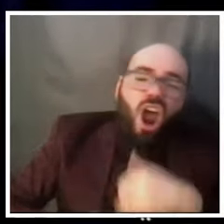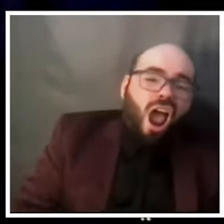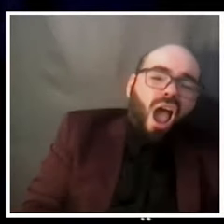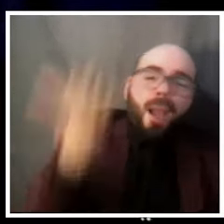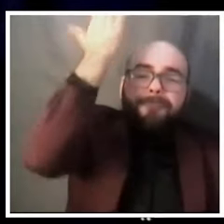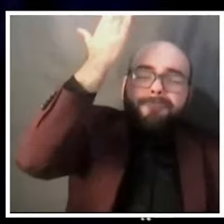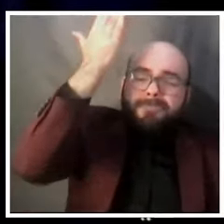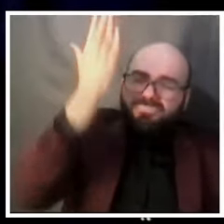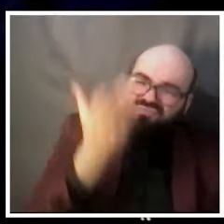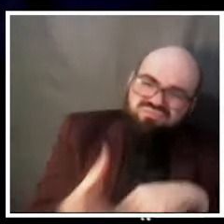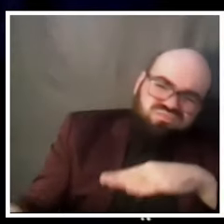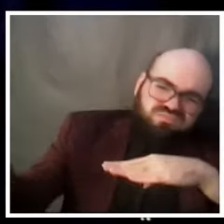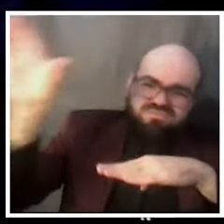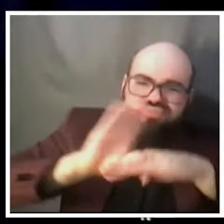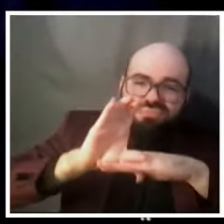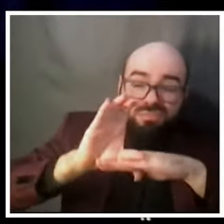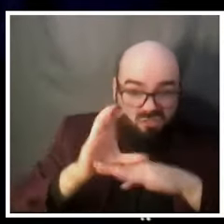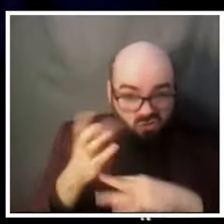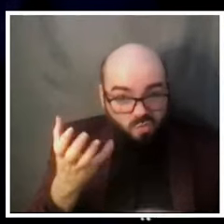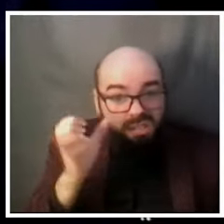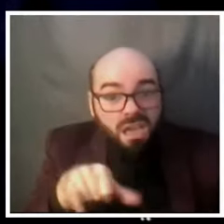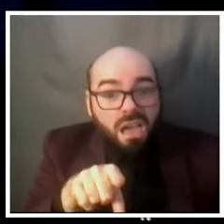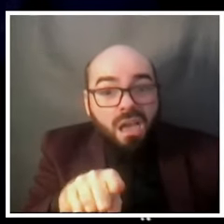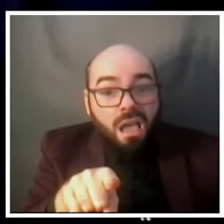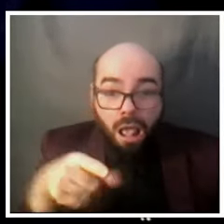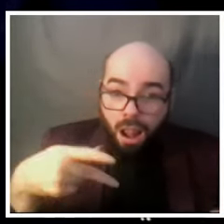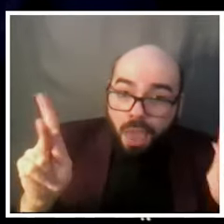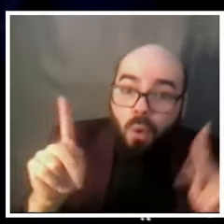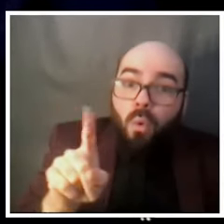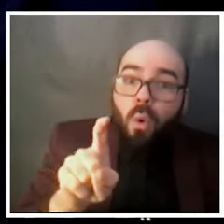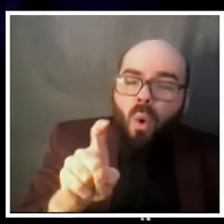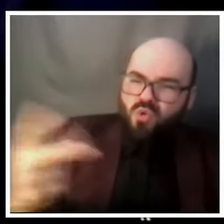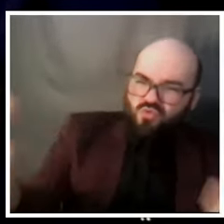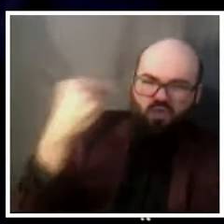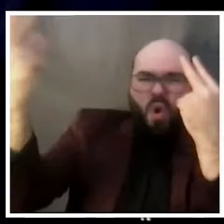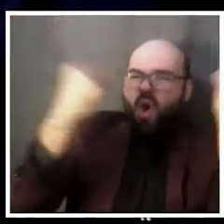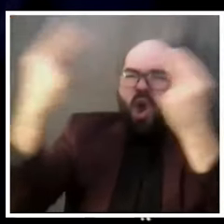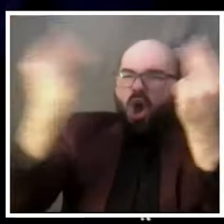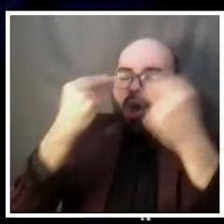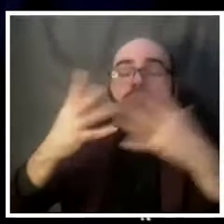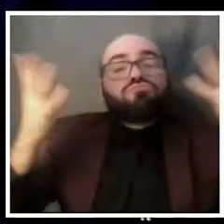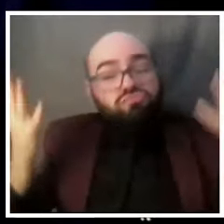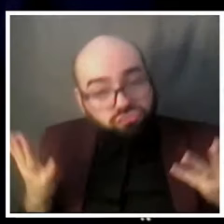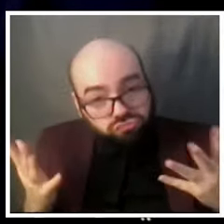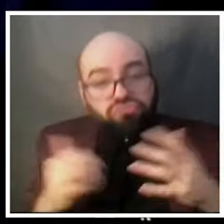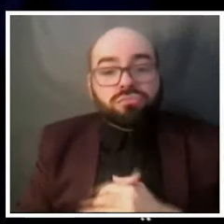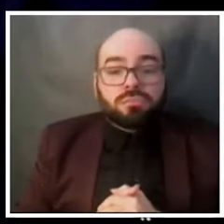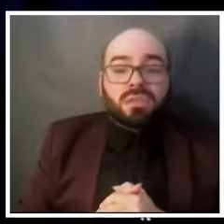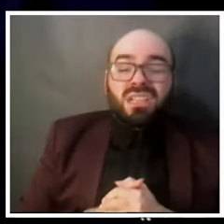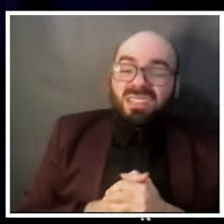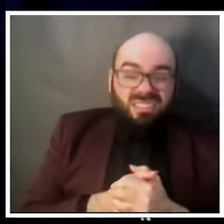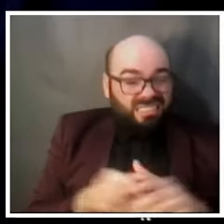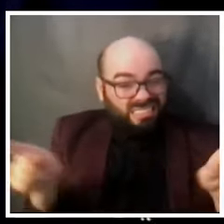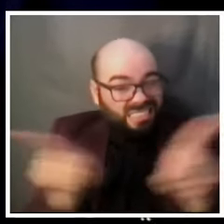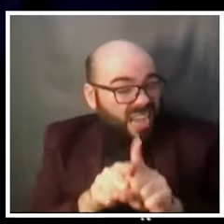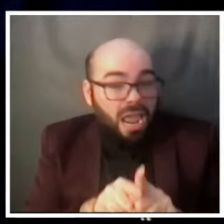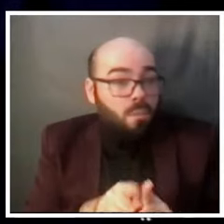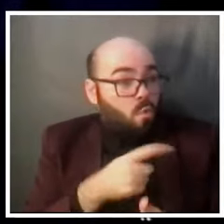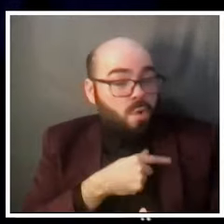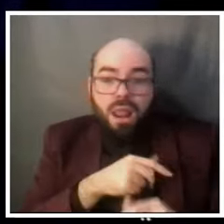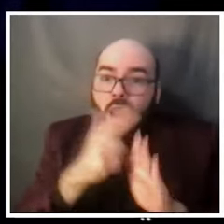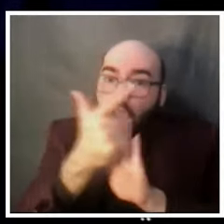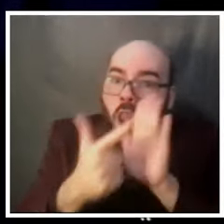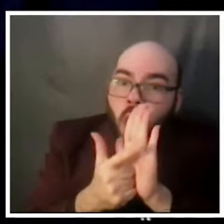we can't. And that same law empowers the IRS to go after the super wealthy. You know